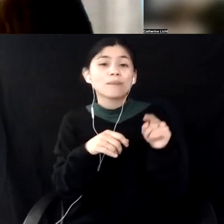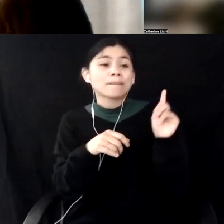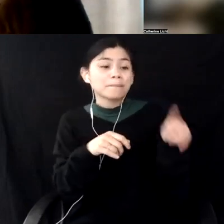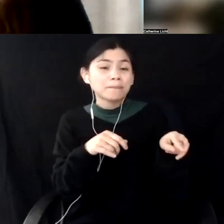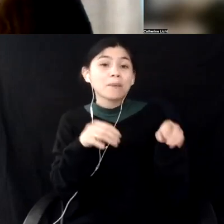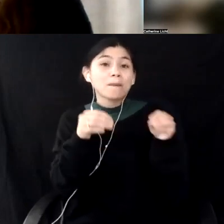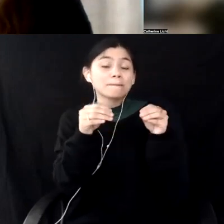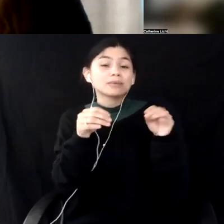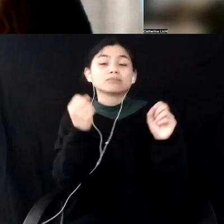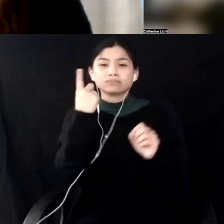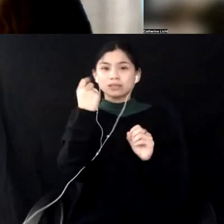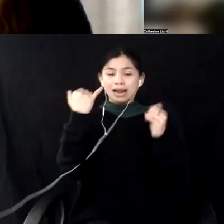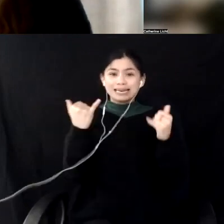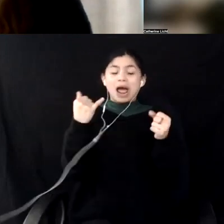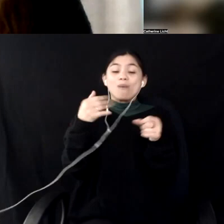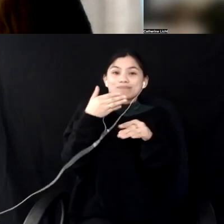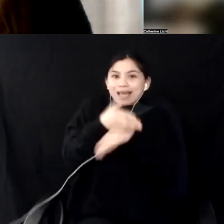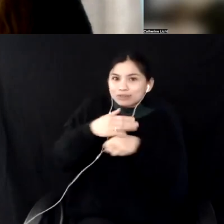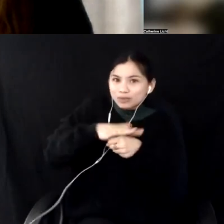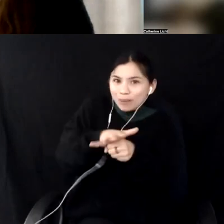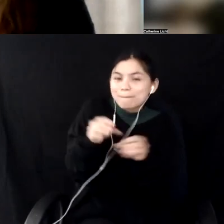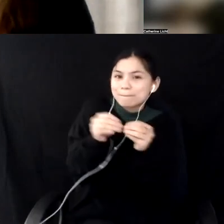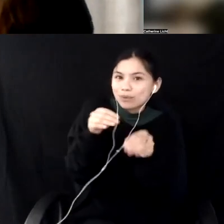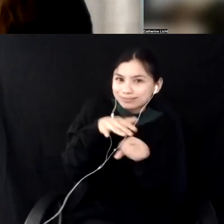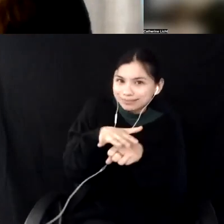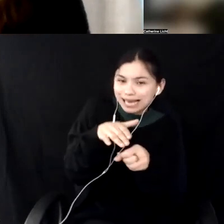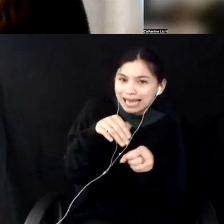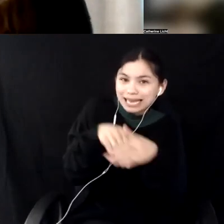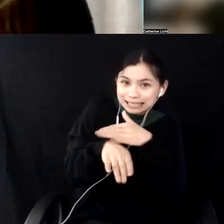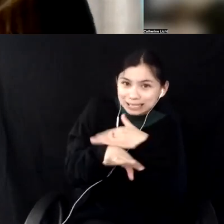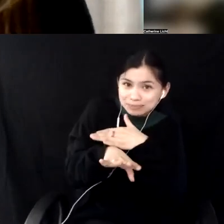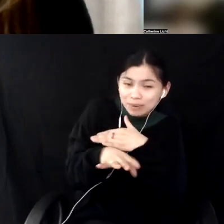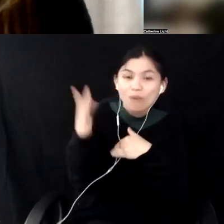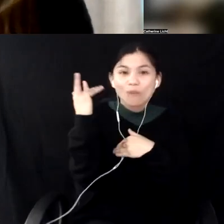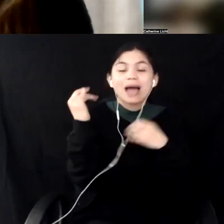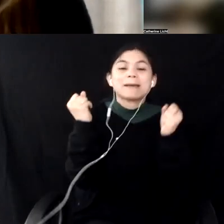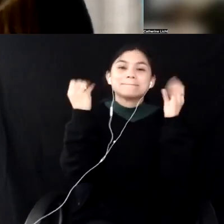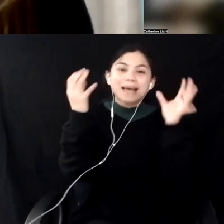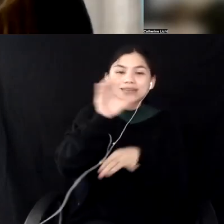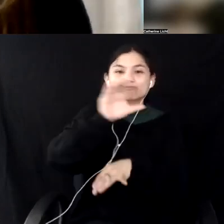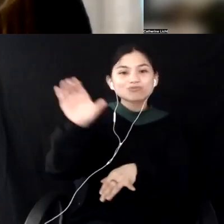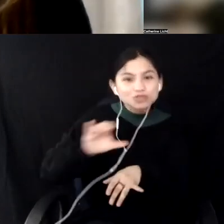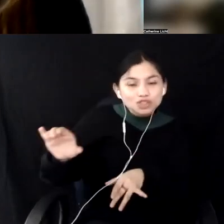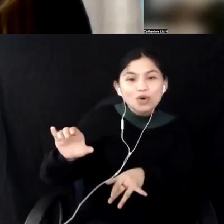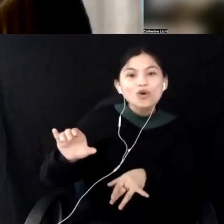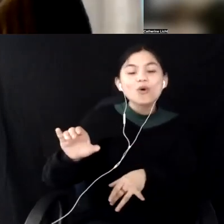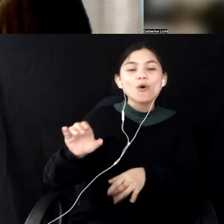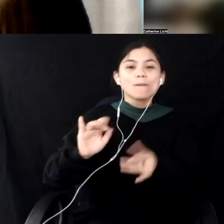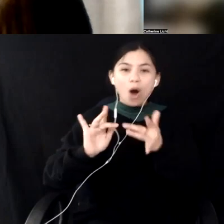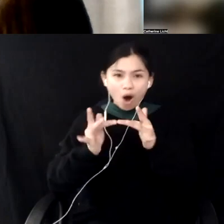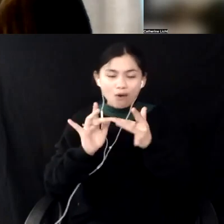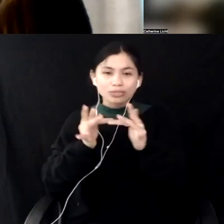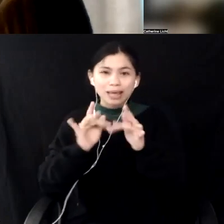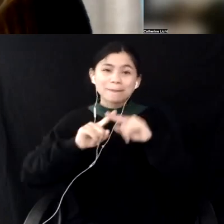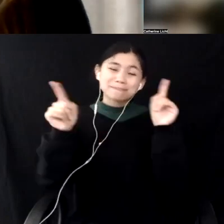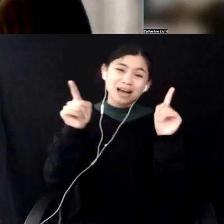accessible now post COVID because there's a lot of virtual things, but it's really finding the